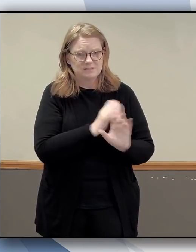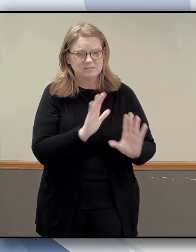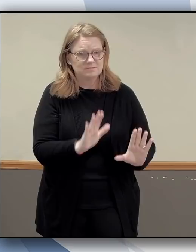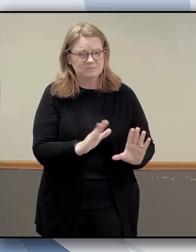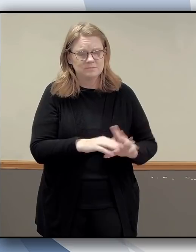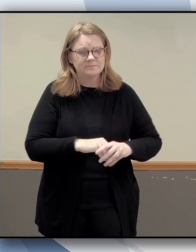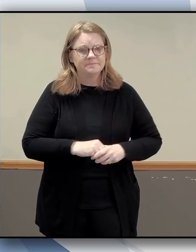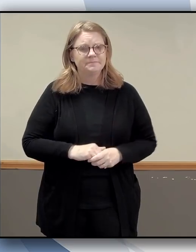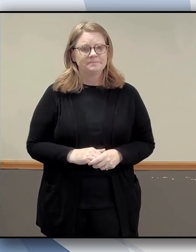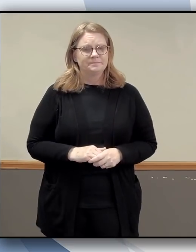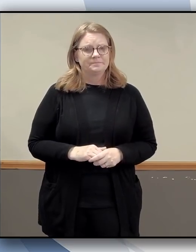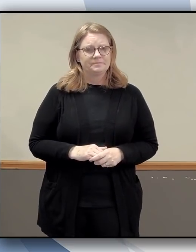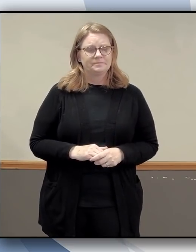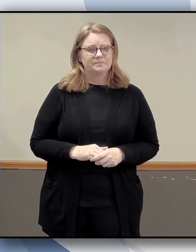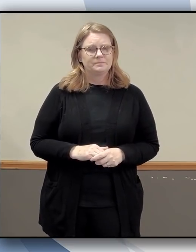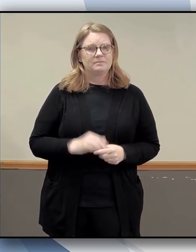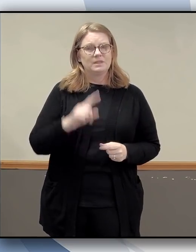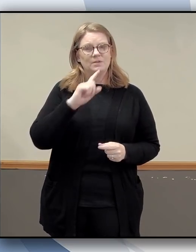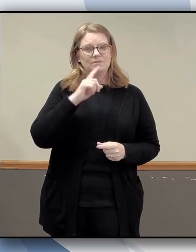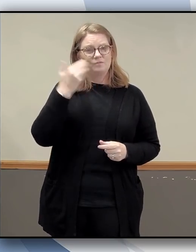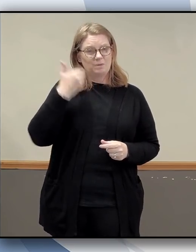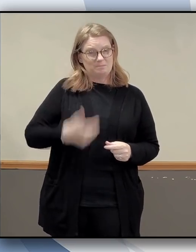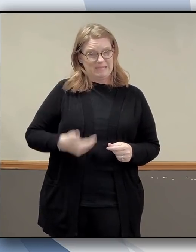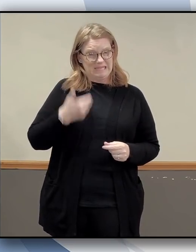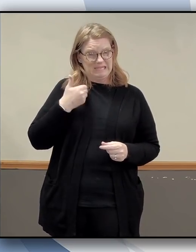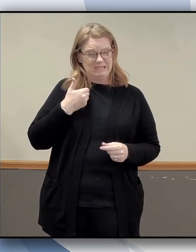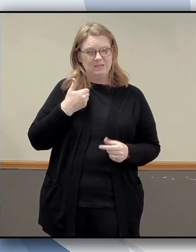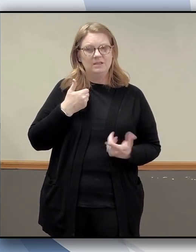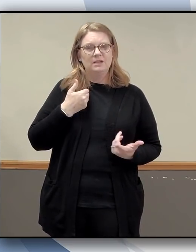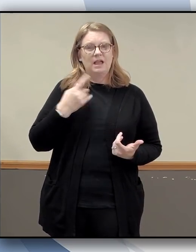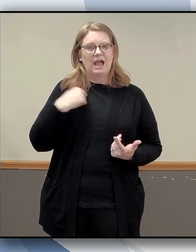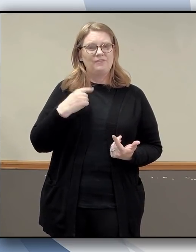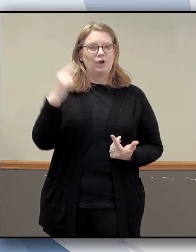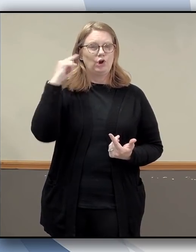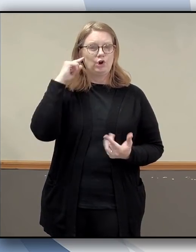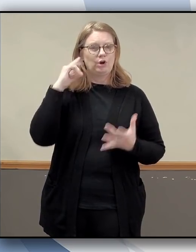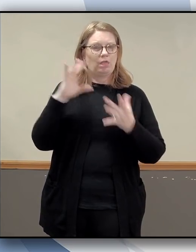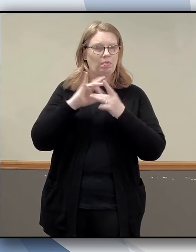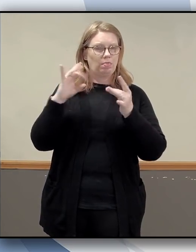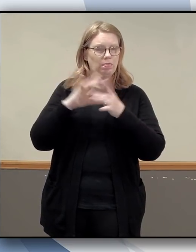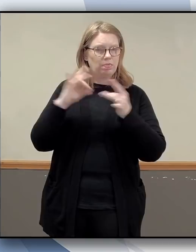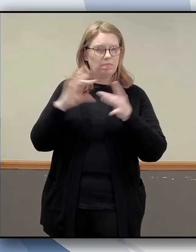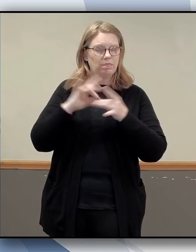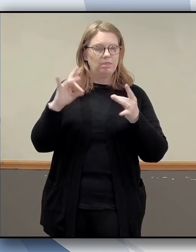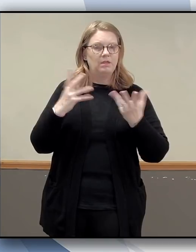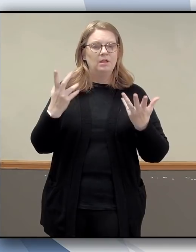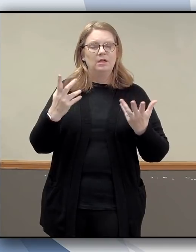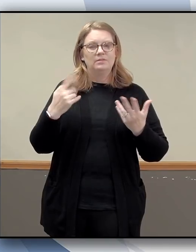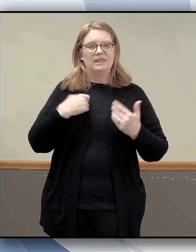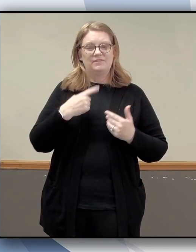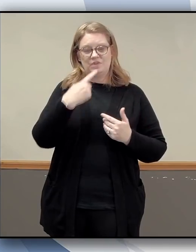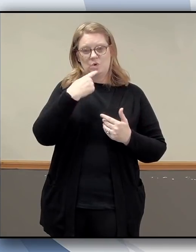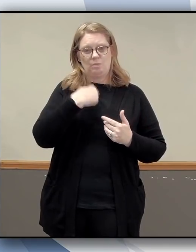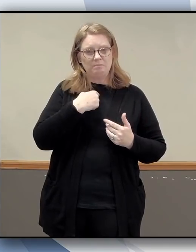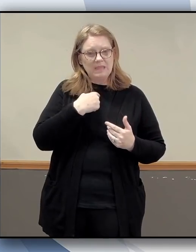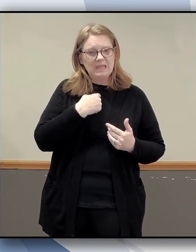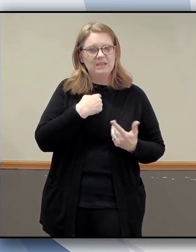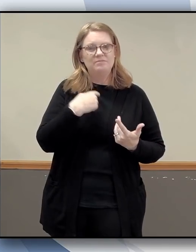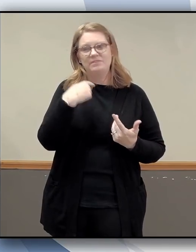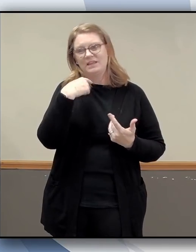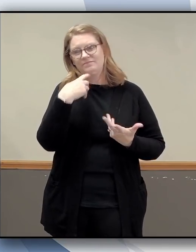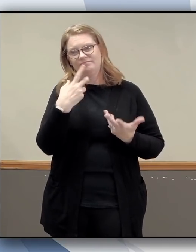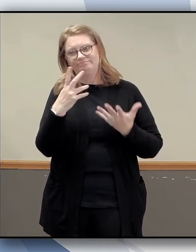that's been most troubling to me is I have actually heard people say, and they've said it in person, they've said it to me, they've said it